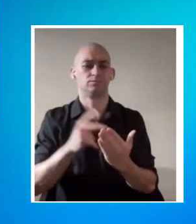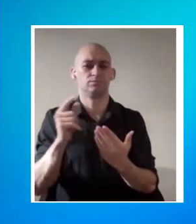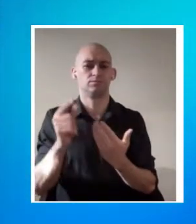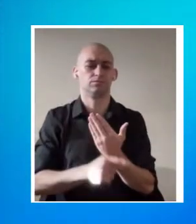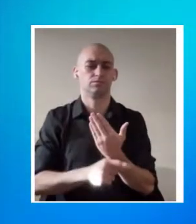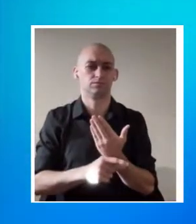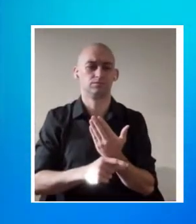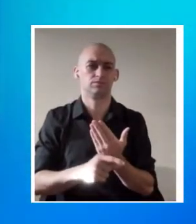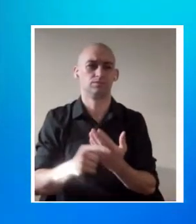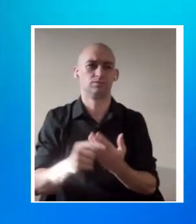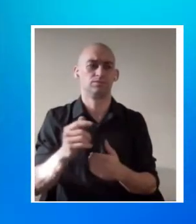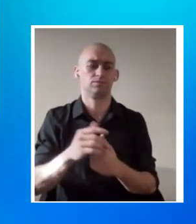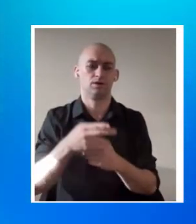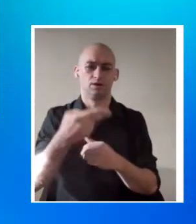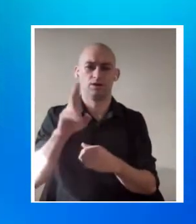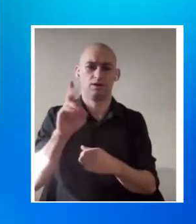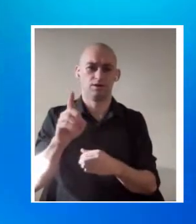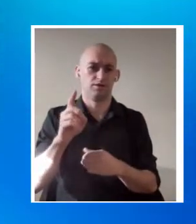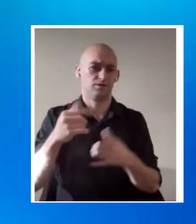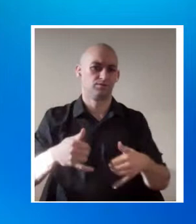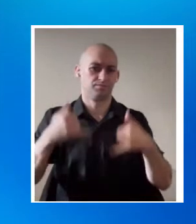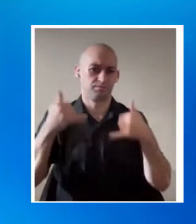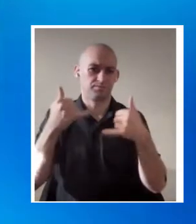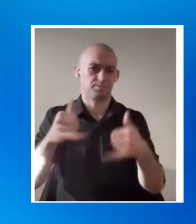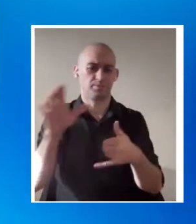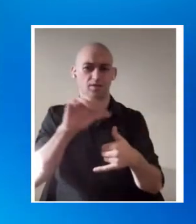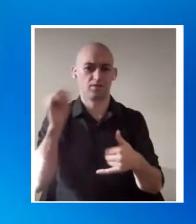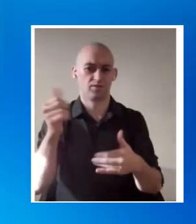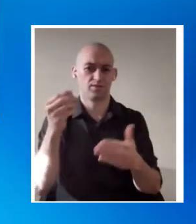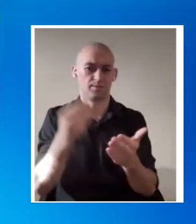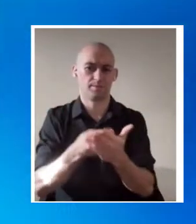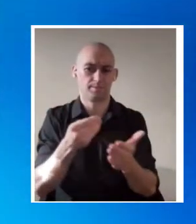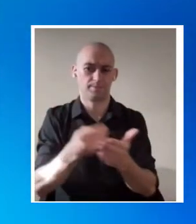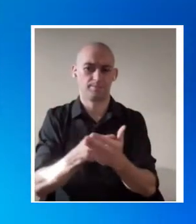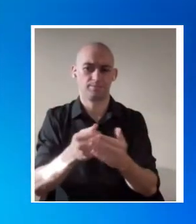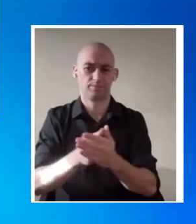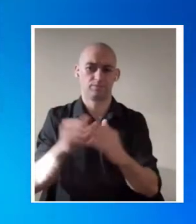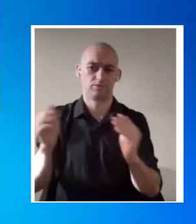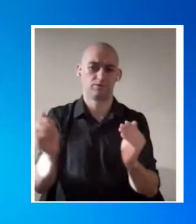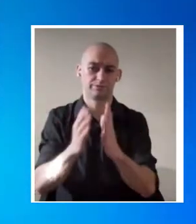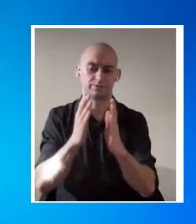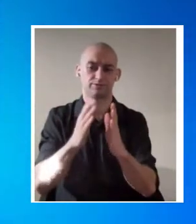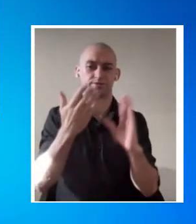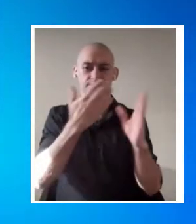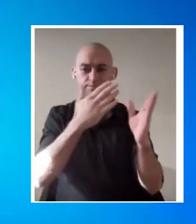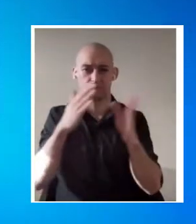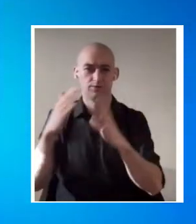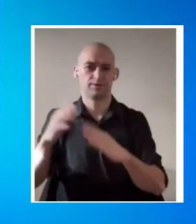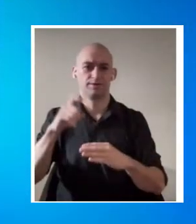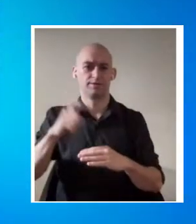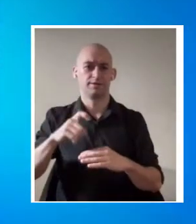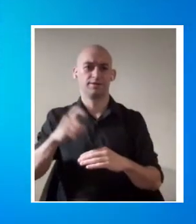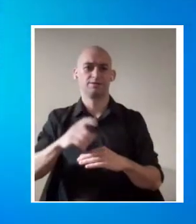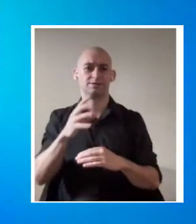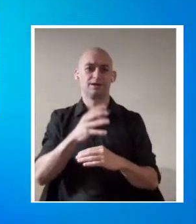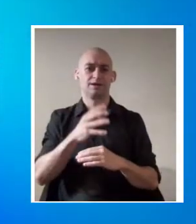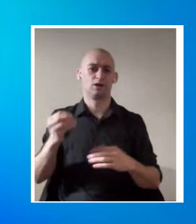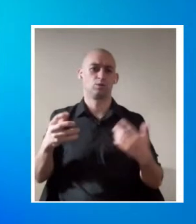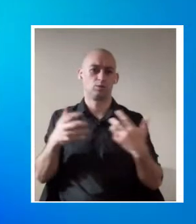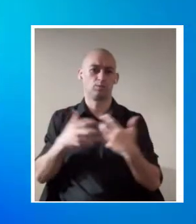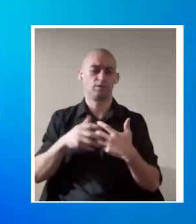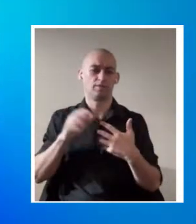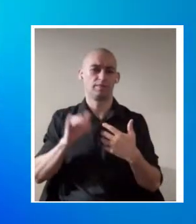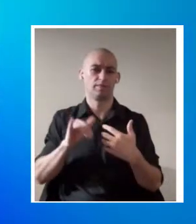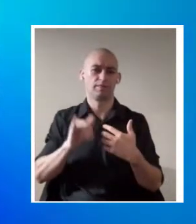HUD grant funds and other monies to address community needs in the unincorporated areas of the county,